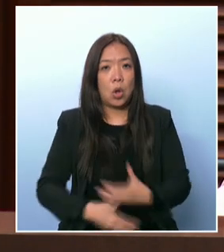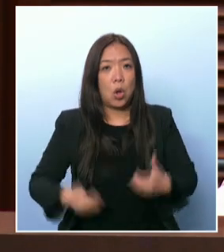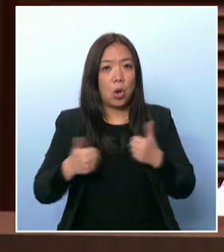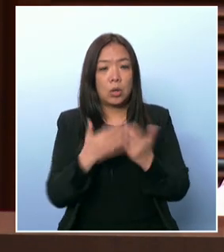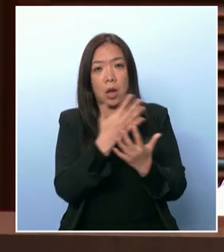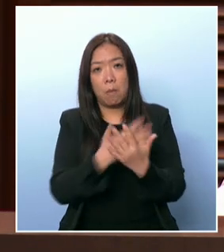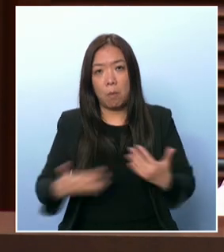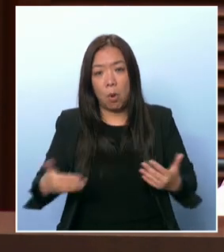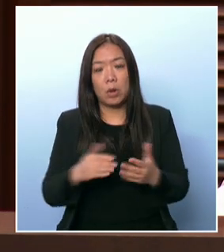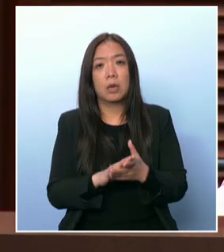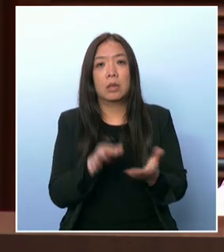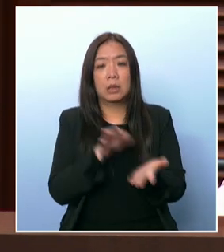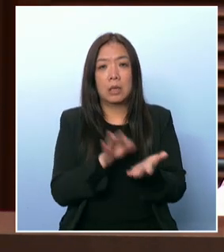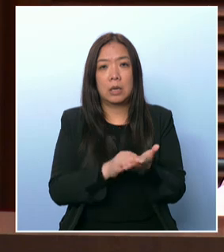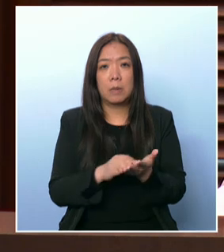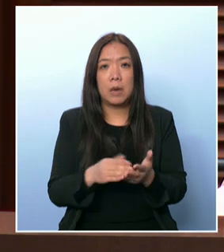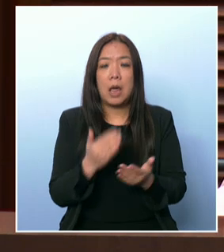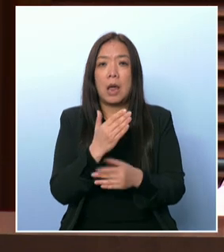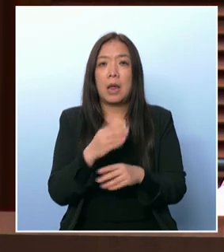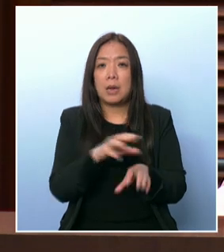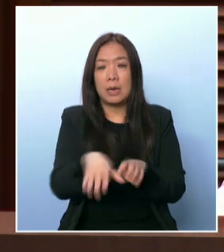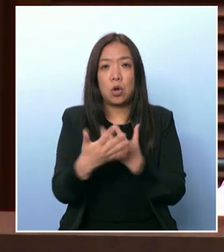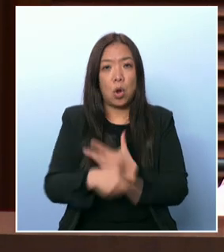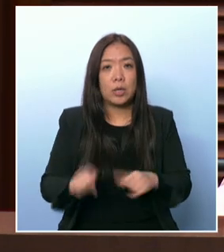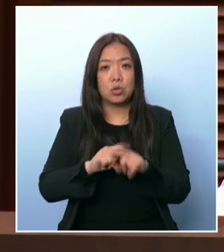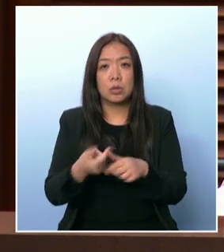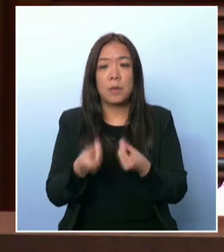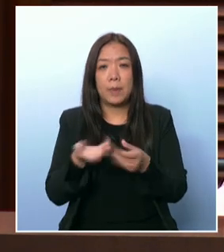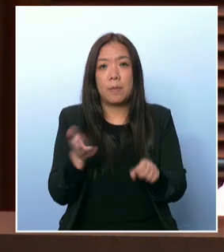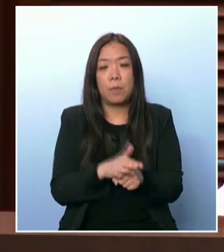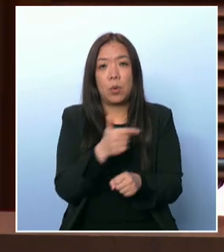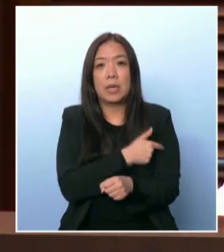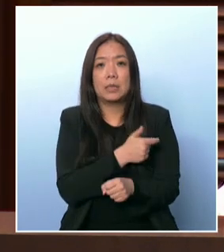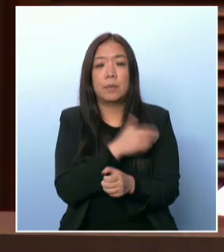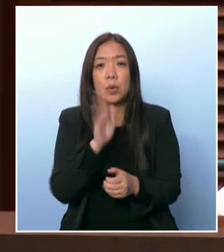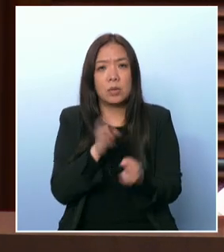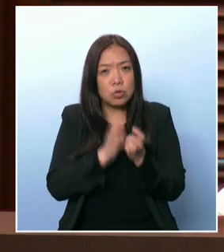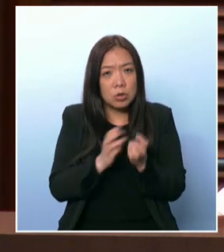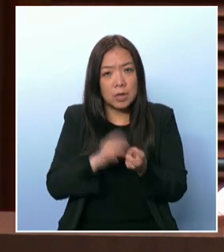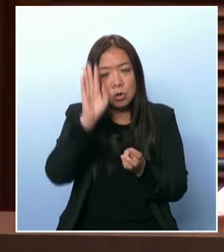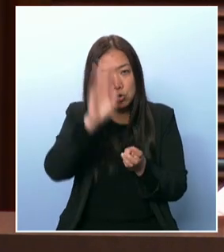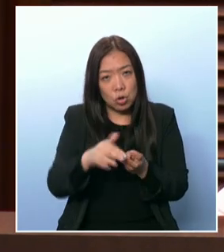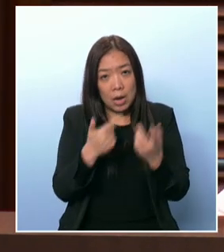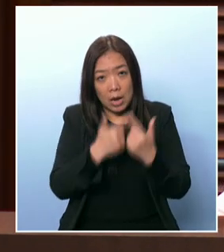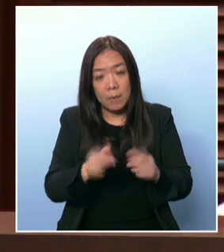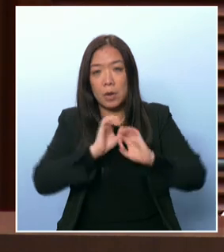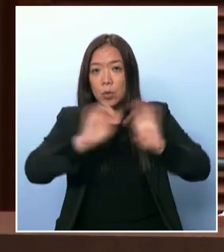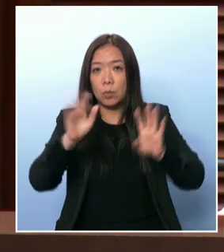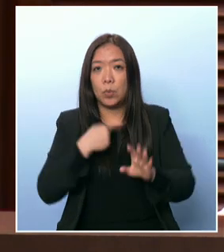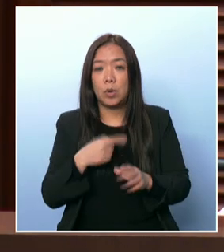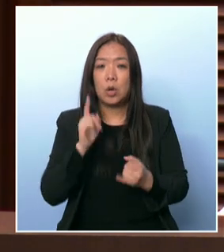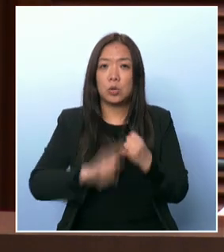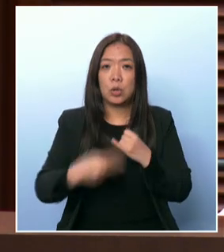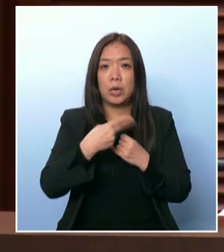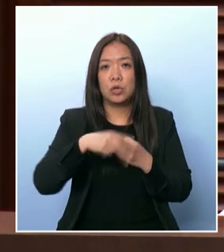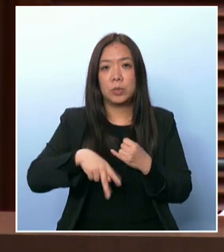Health Care Commission to finalize the arrangements of the third phase. The mop-up vaccination services will be provided as district health